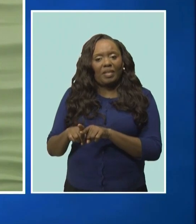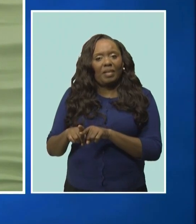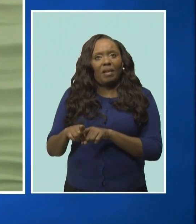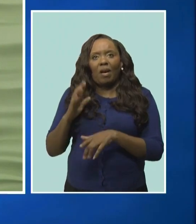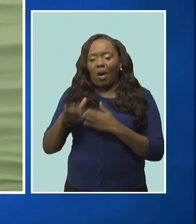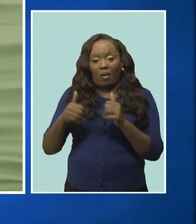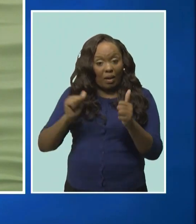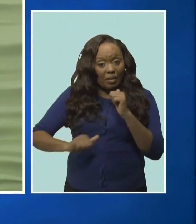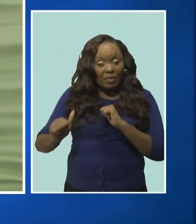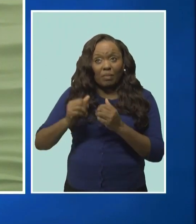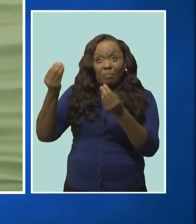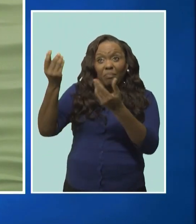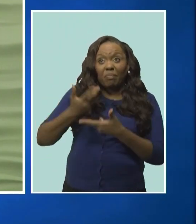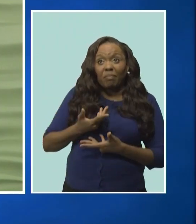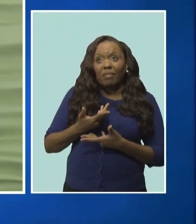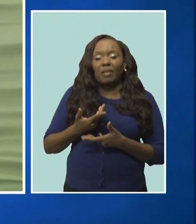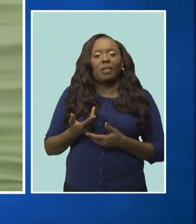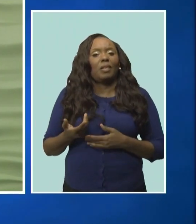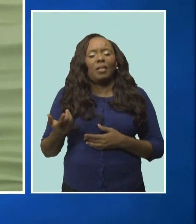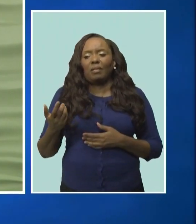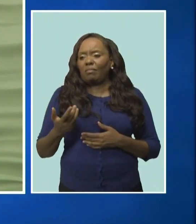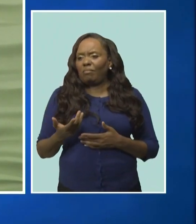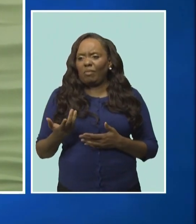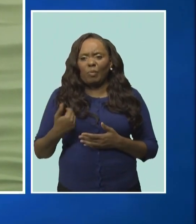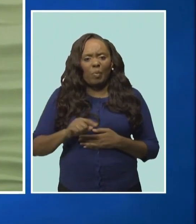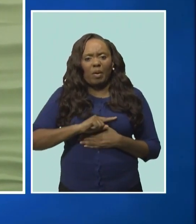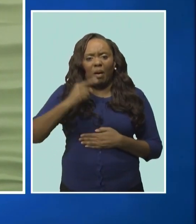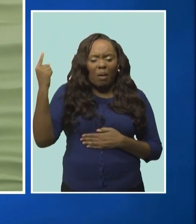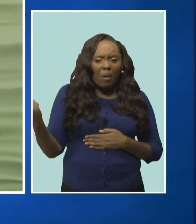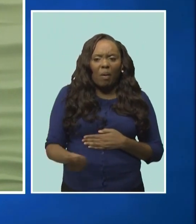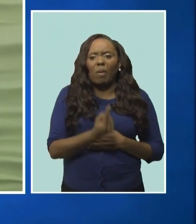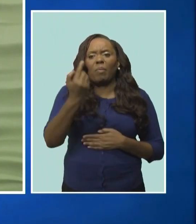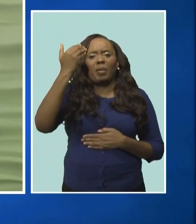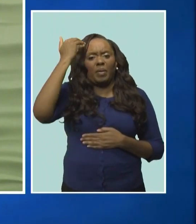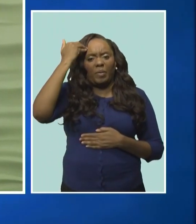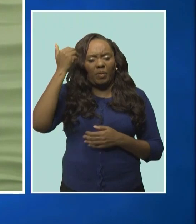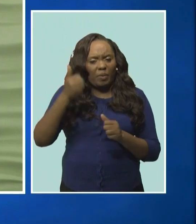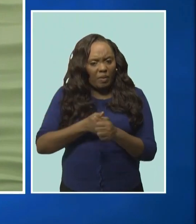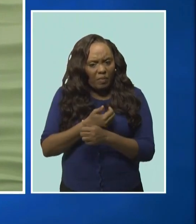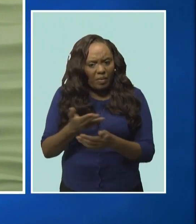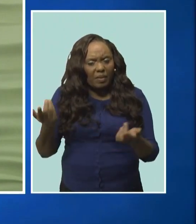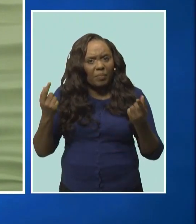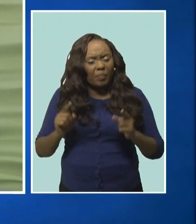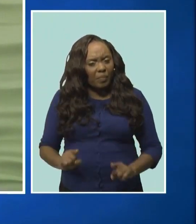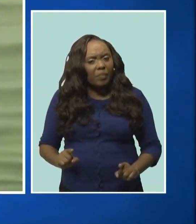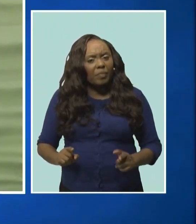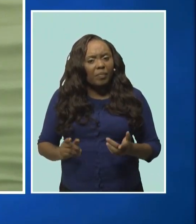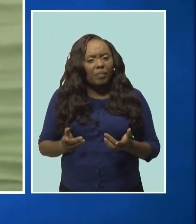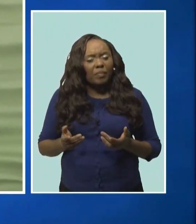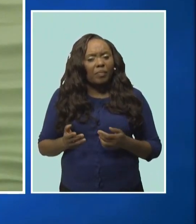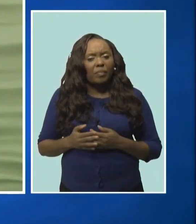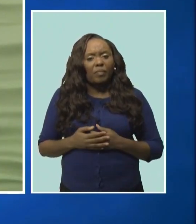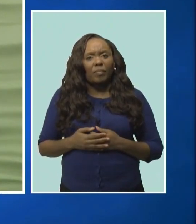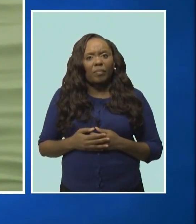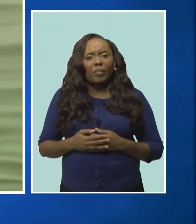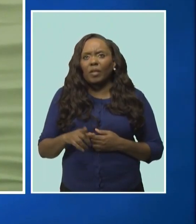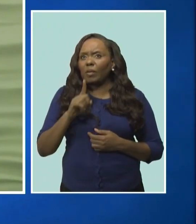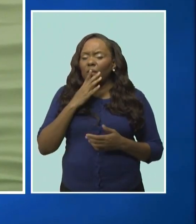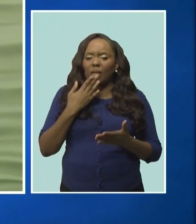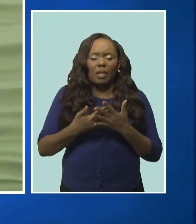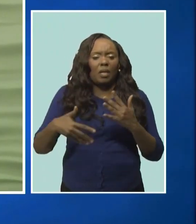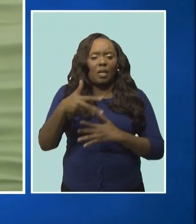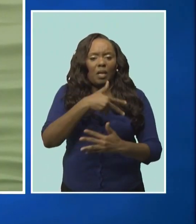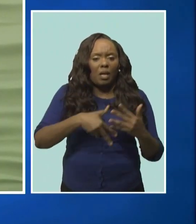activities of the college. So we were never in the dark as to what went on in the college. And he thought that was good. She collaborated